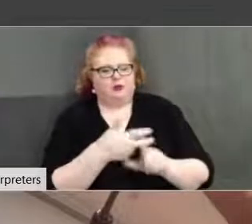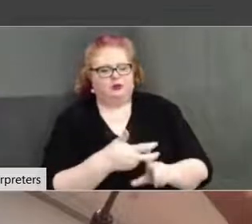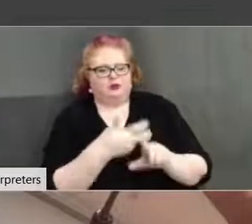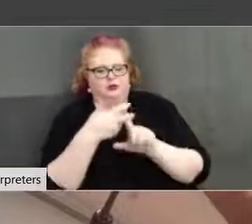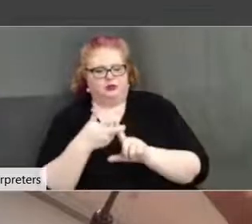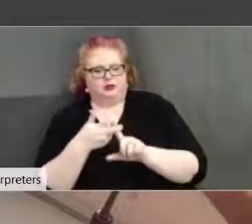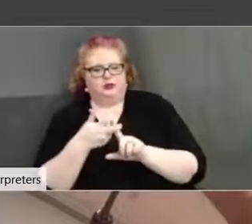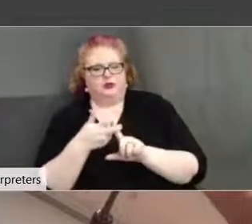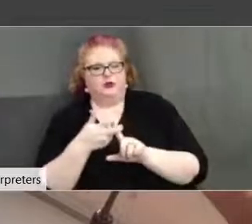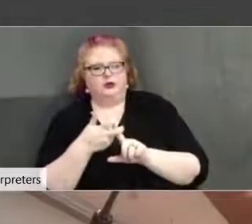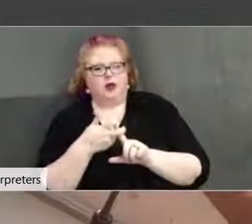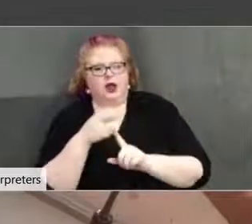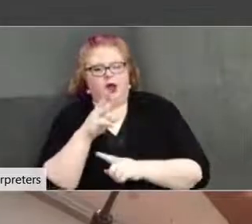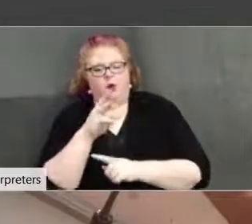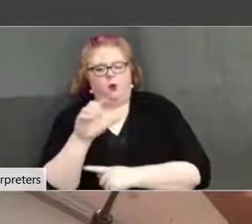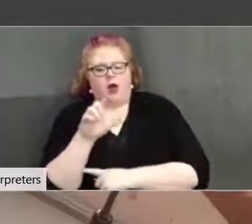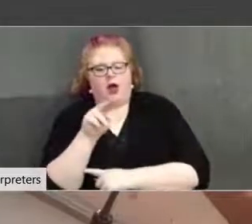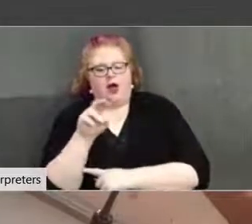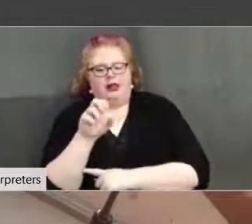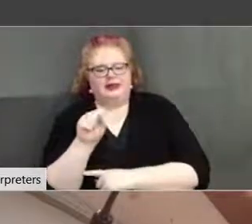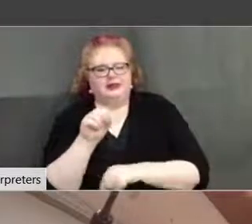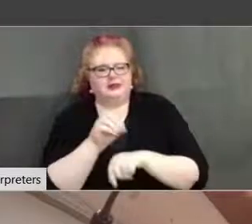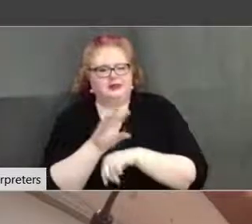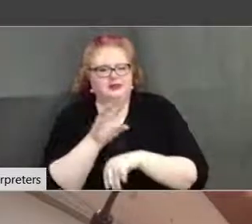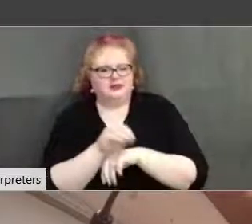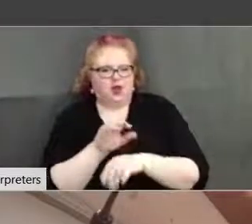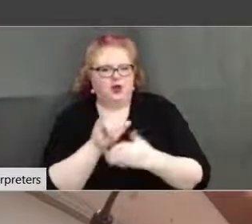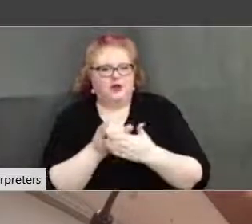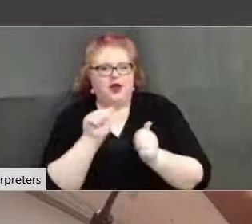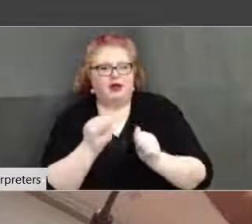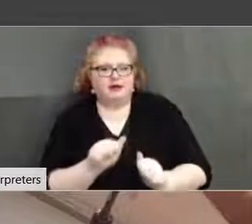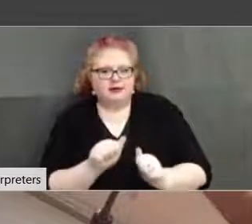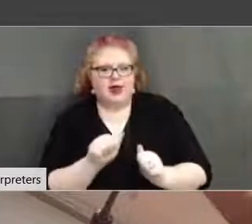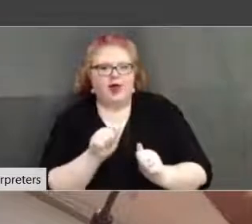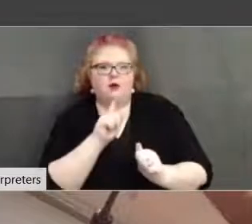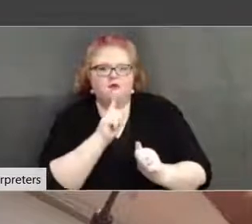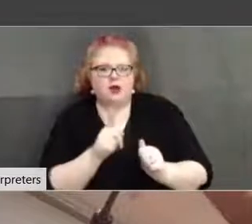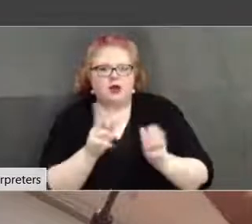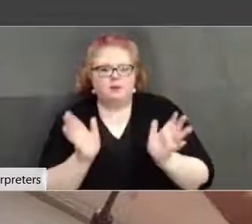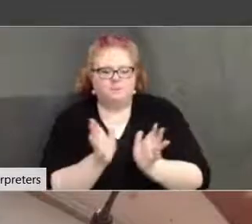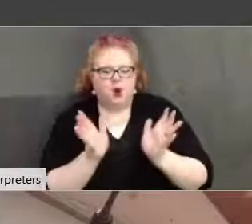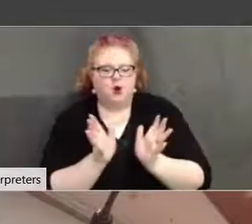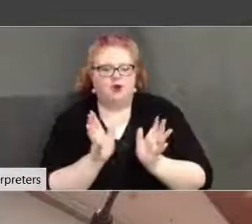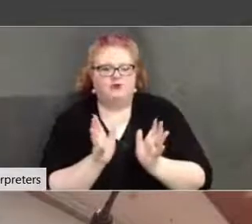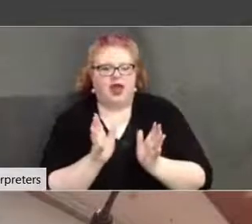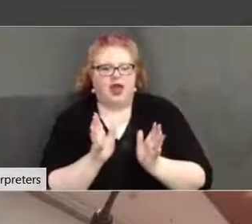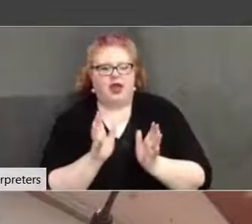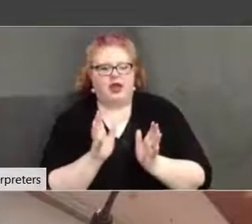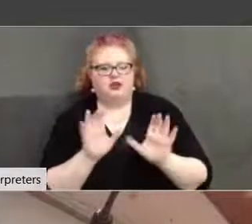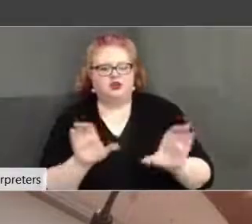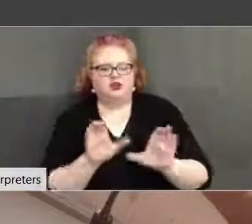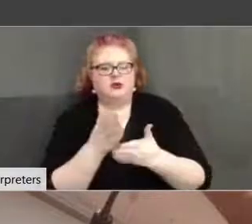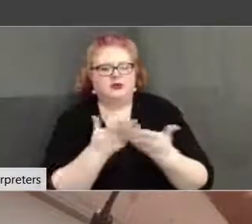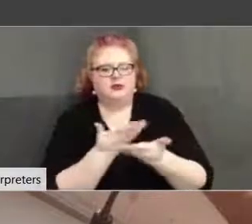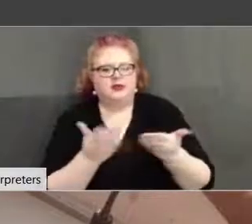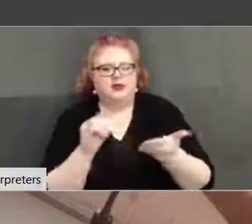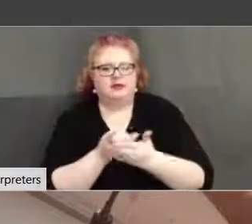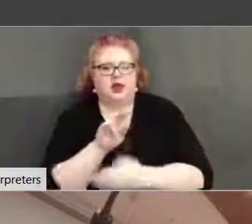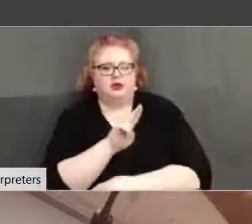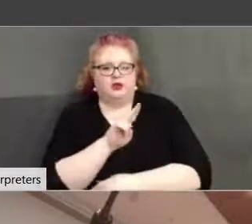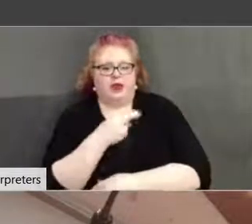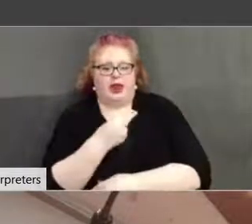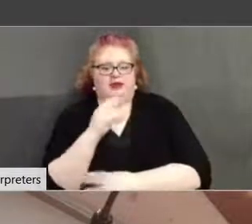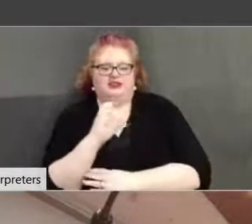further motivates, do some additional things that UHC is not doing, just to continue to curb down that. So just kind of get those thoughts.